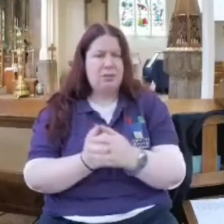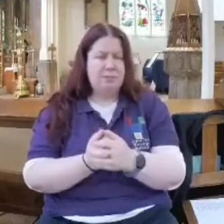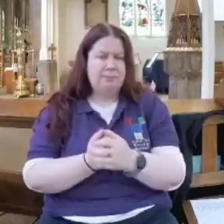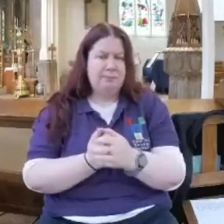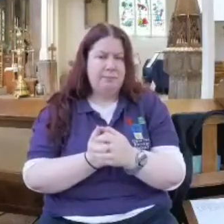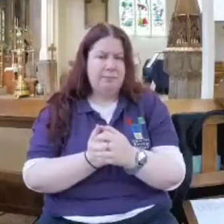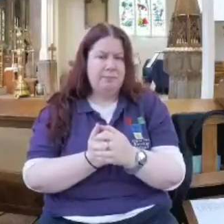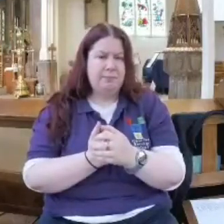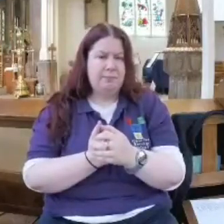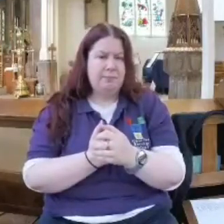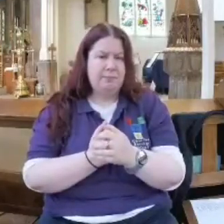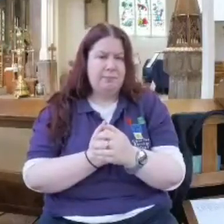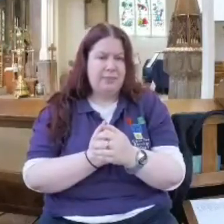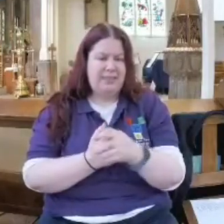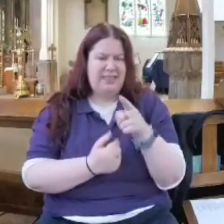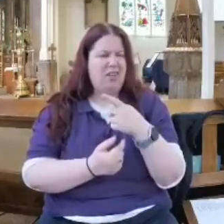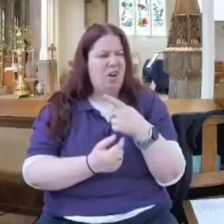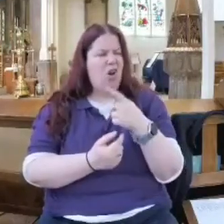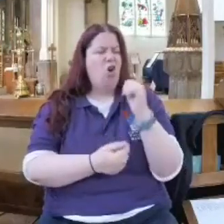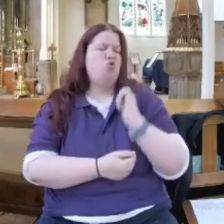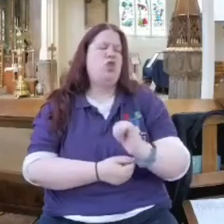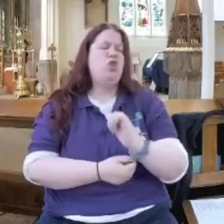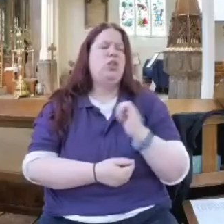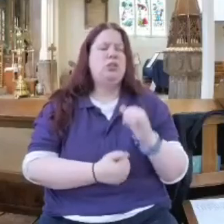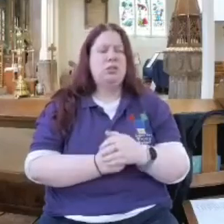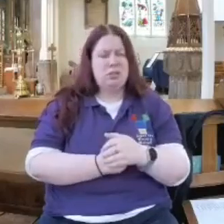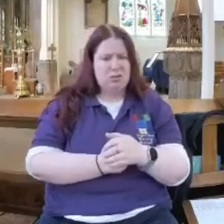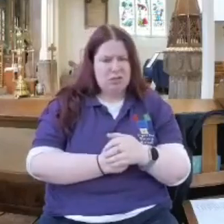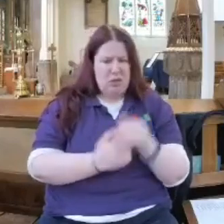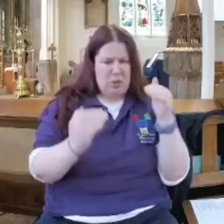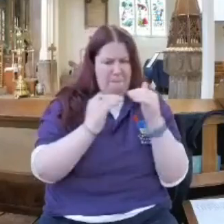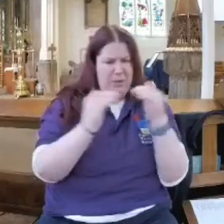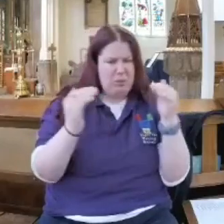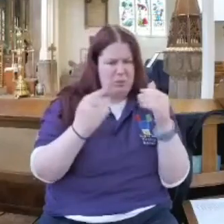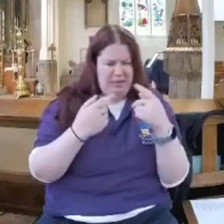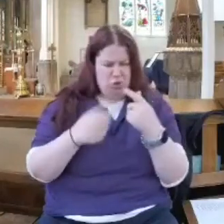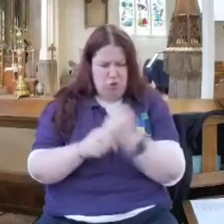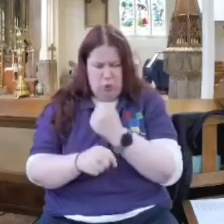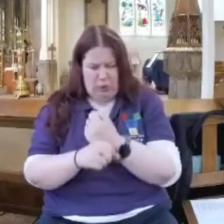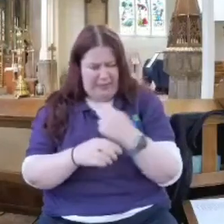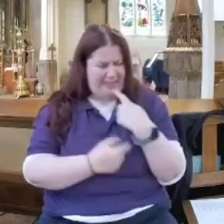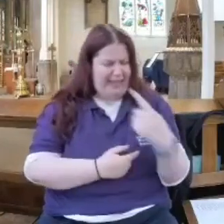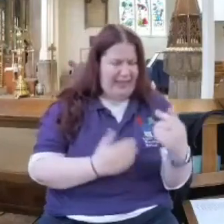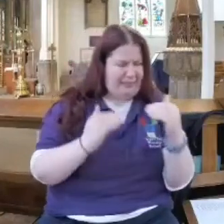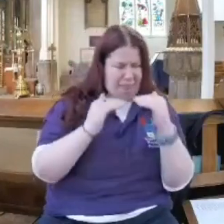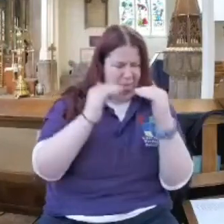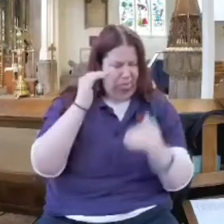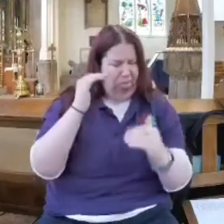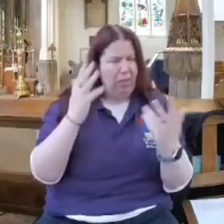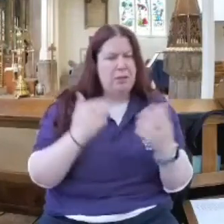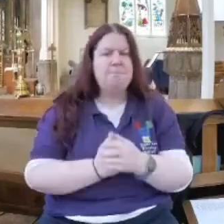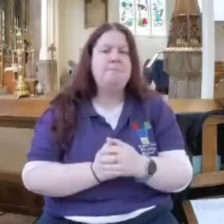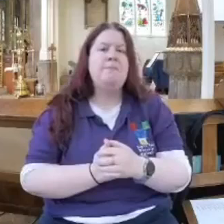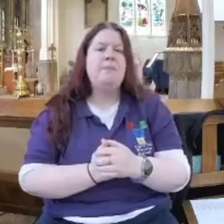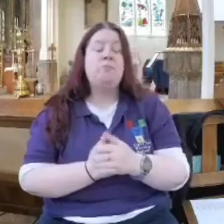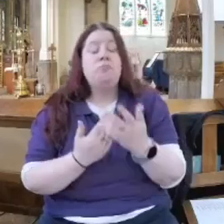sees Christians as hypocrites. A third friend is strongly taken by the perceived